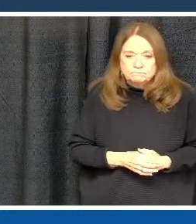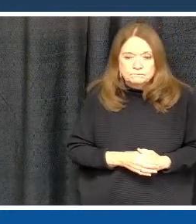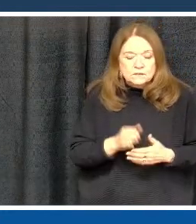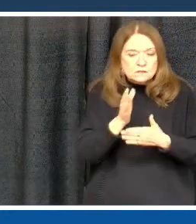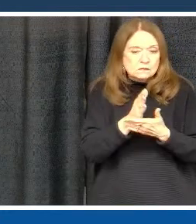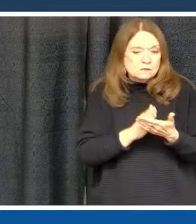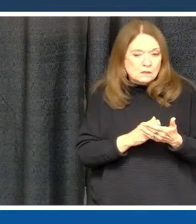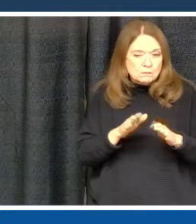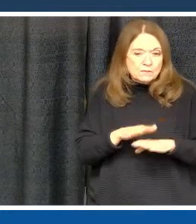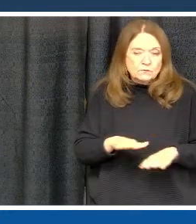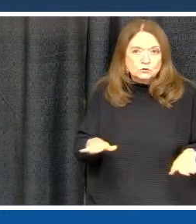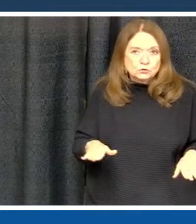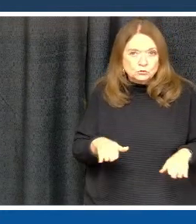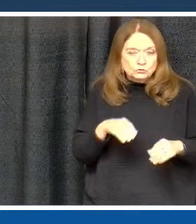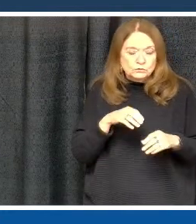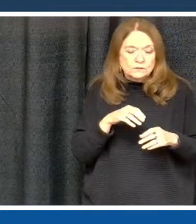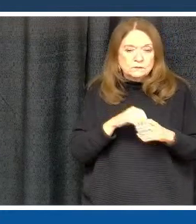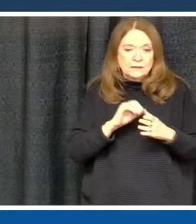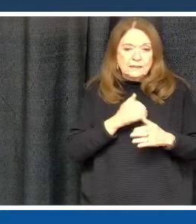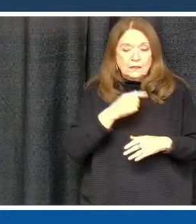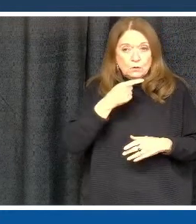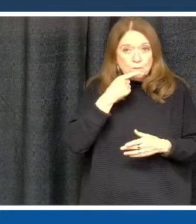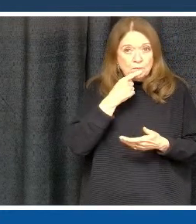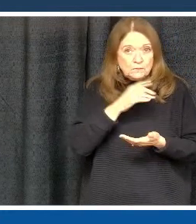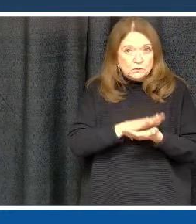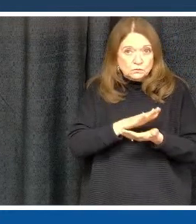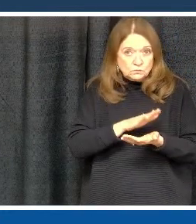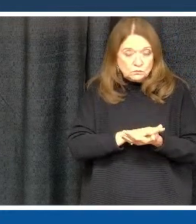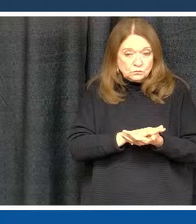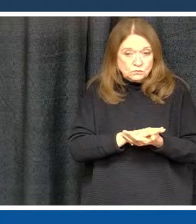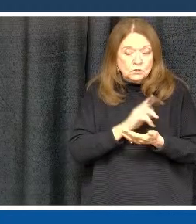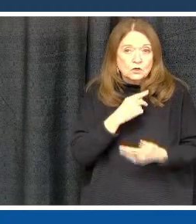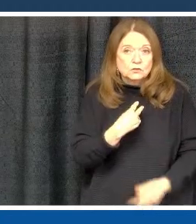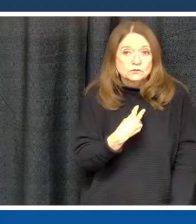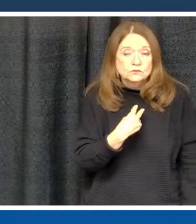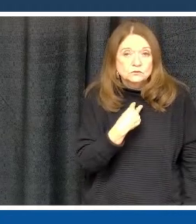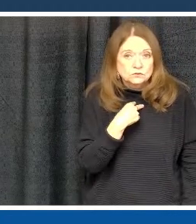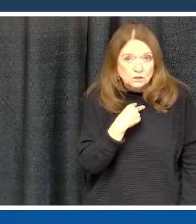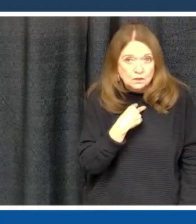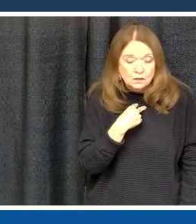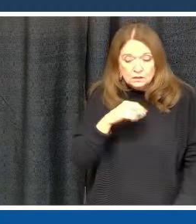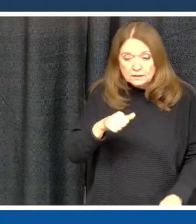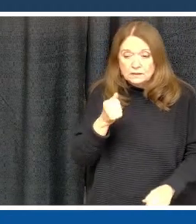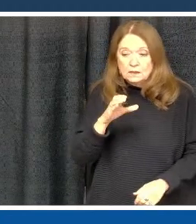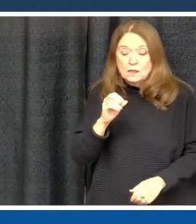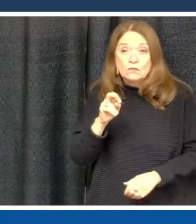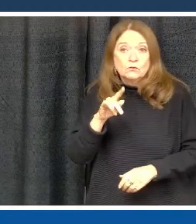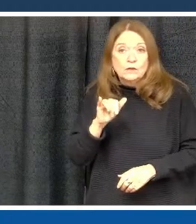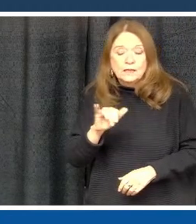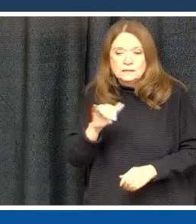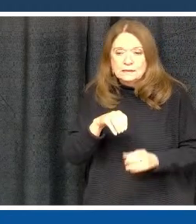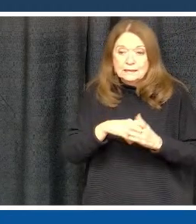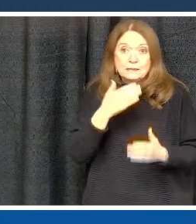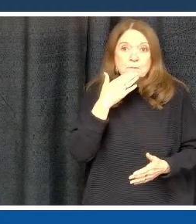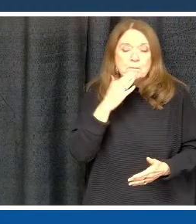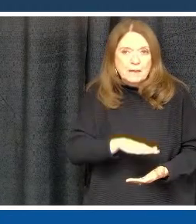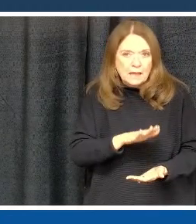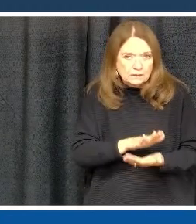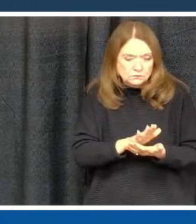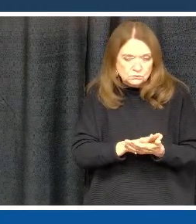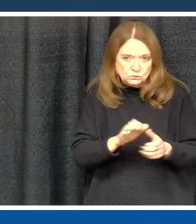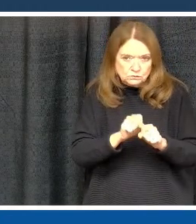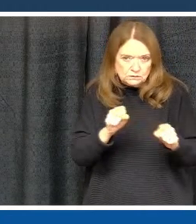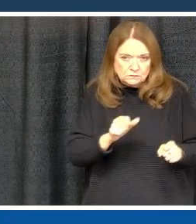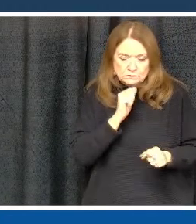some of the children in our public schools, they are stuck in other counties, like I said, in bad school systems.